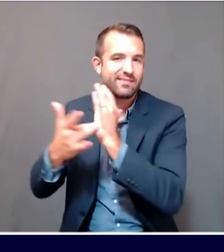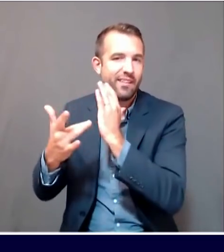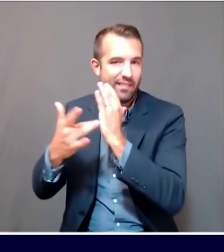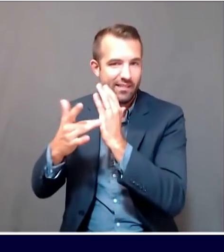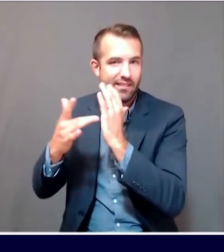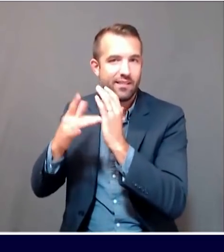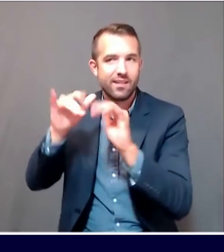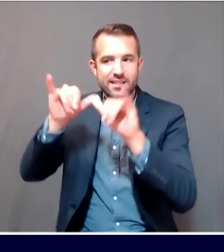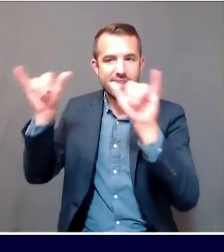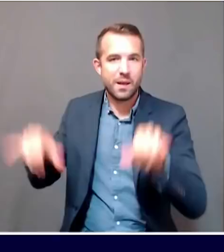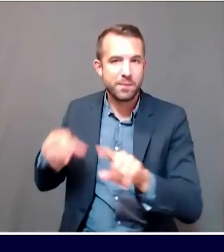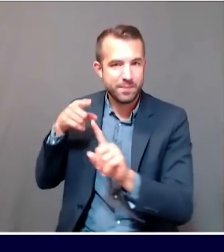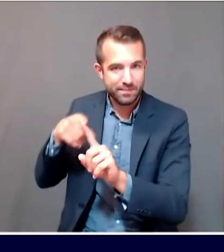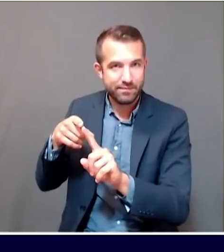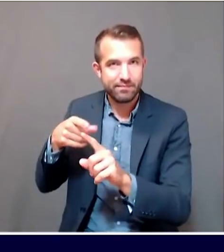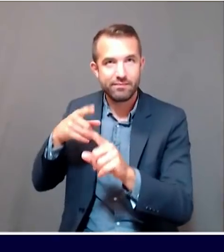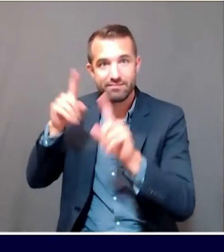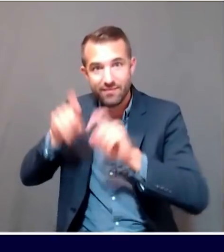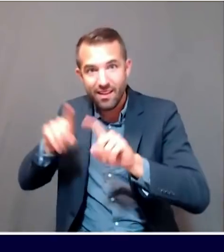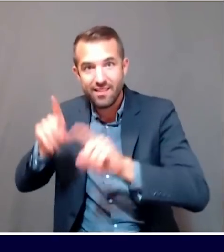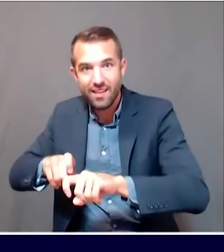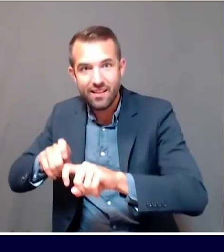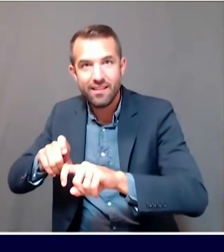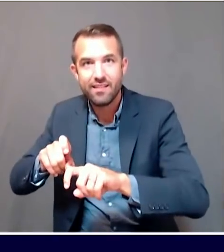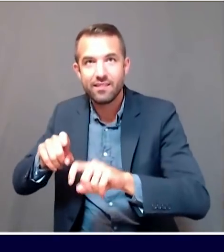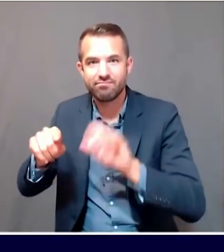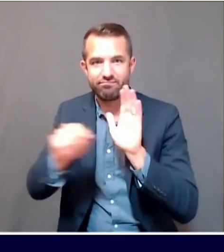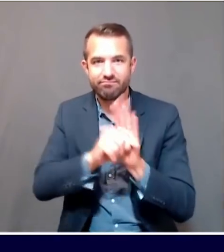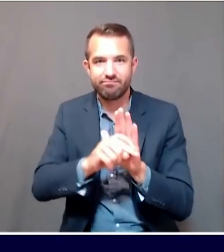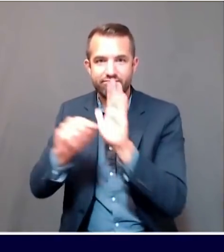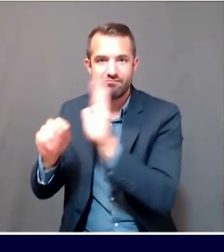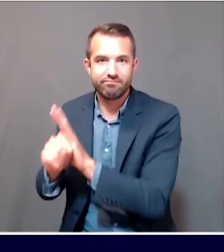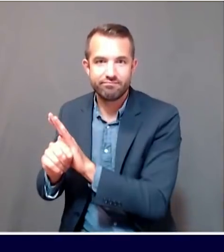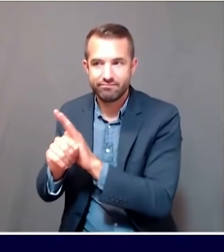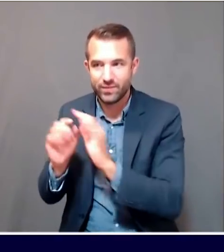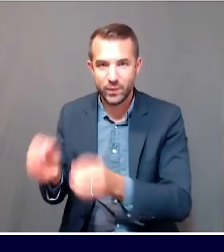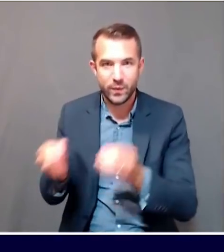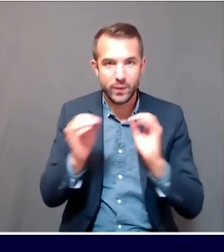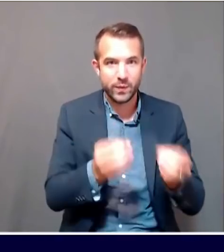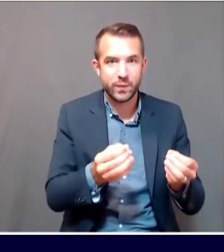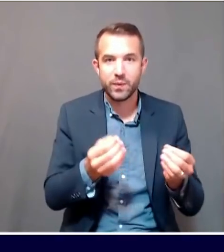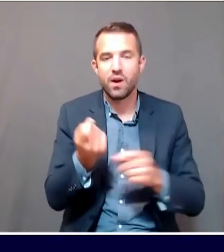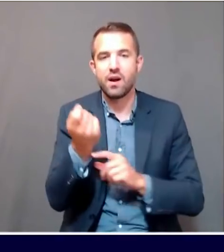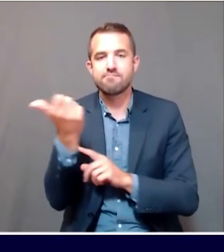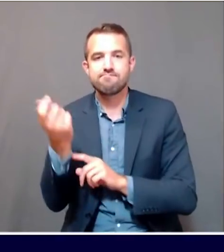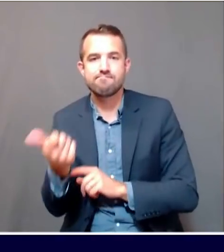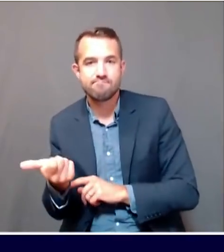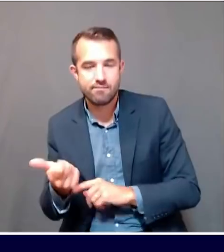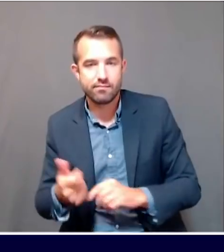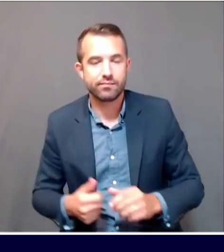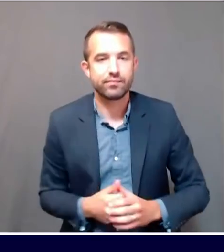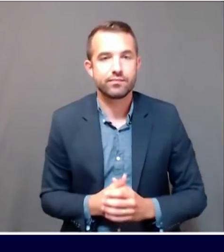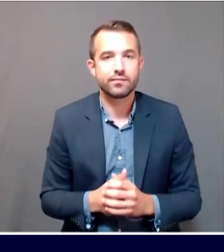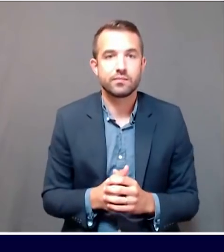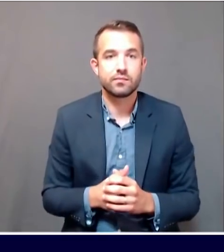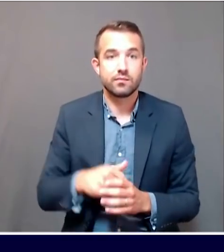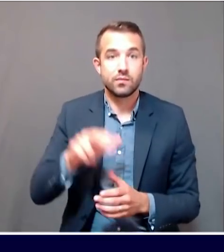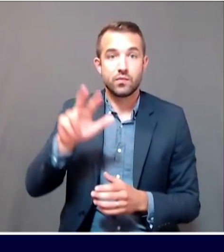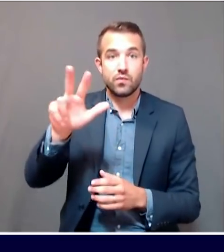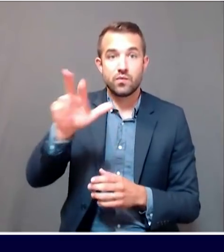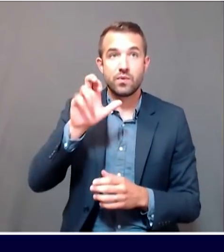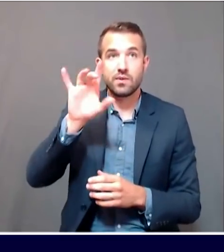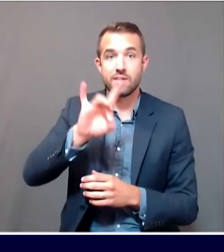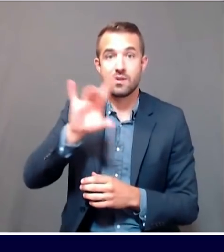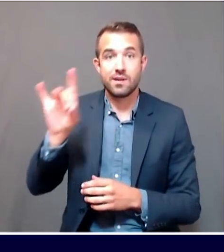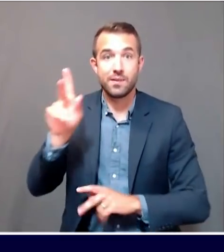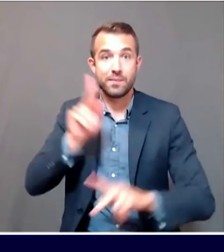removed from the probable category. Overall, 388 individuals have been hospitalized. As I mentioned,